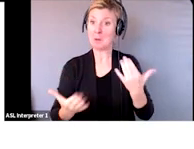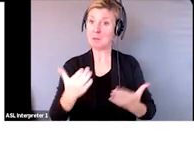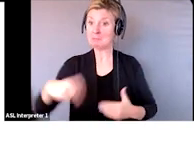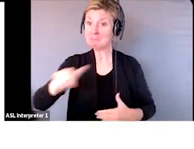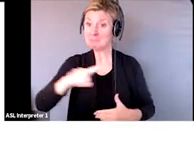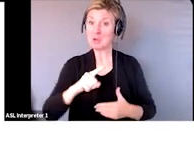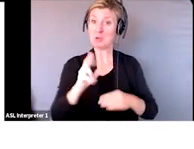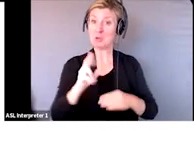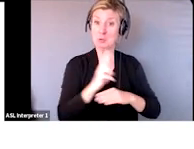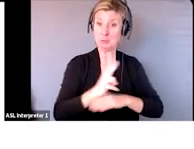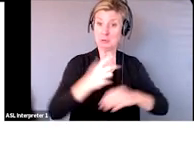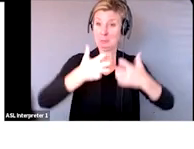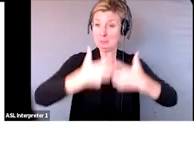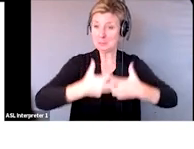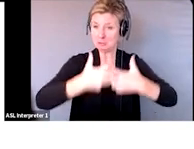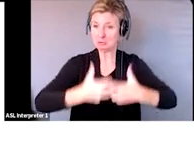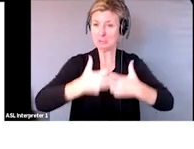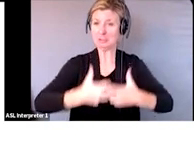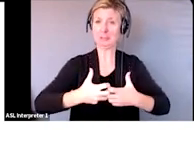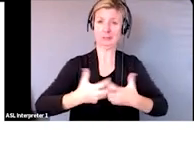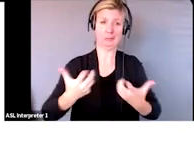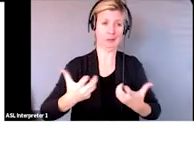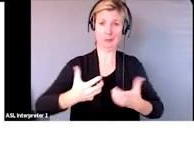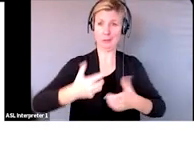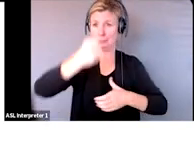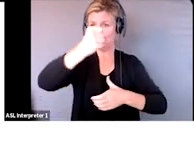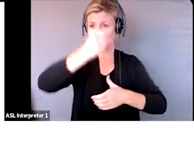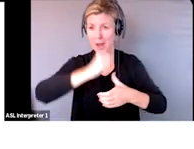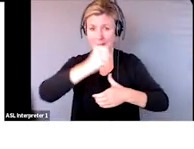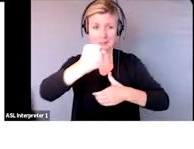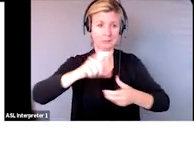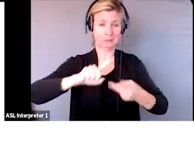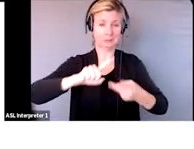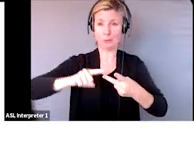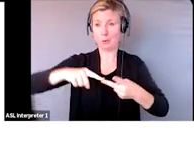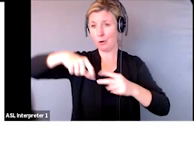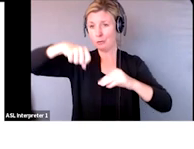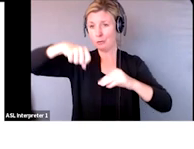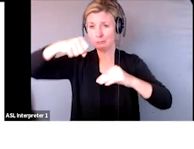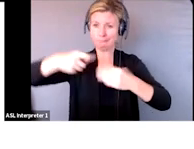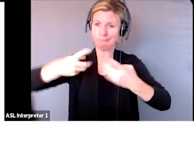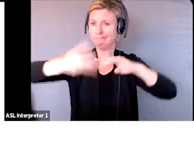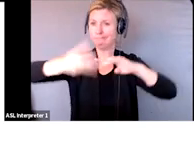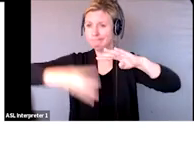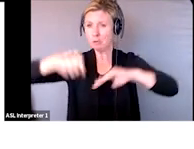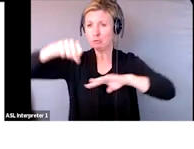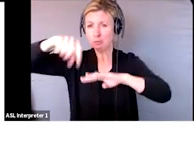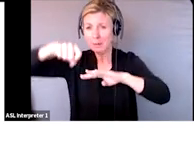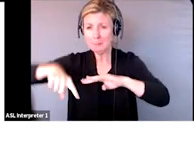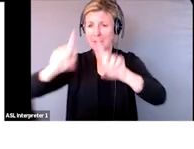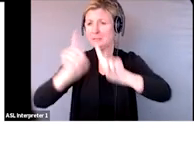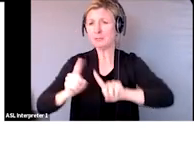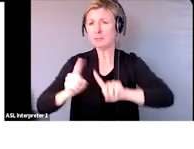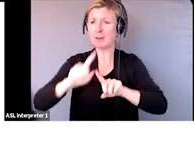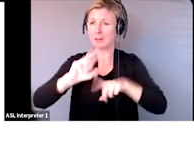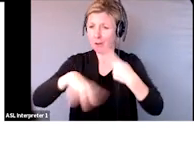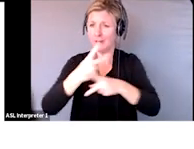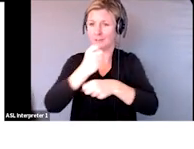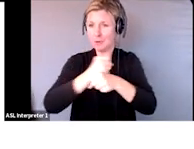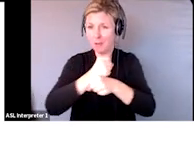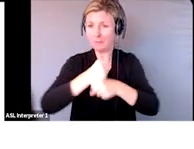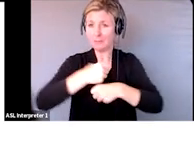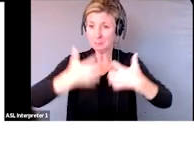or a mocha pot or a drip coffee maker, espresso machine. It also includes